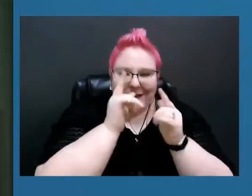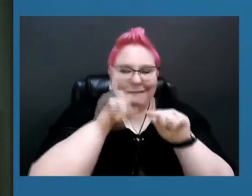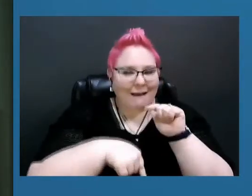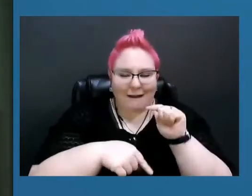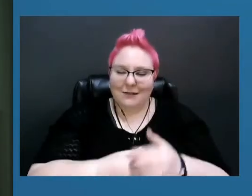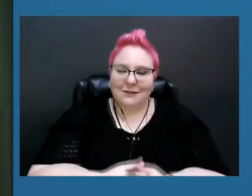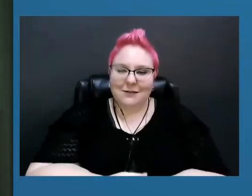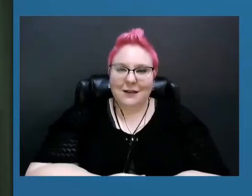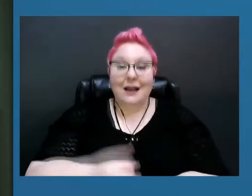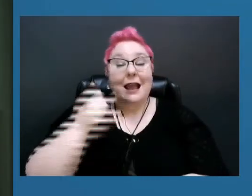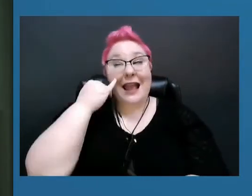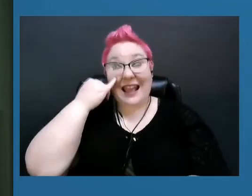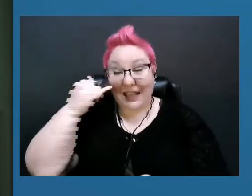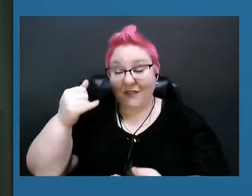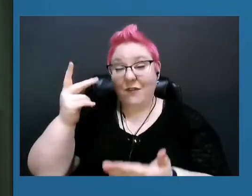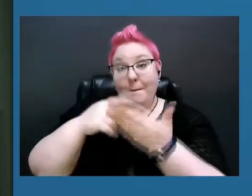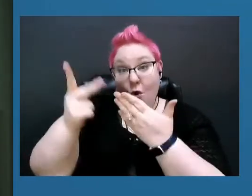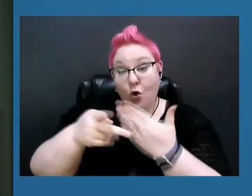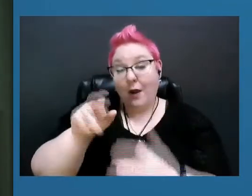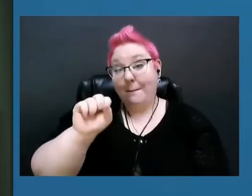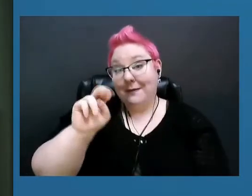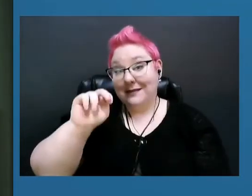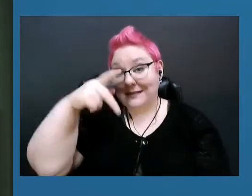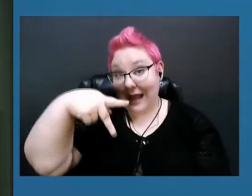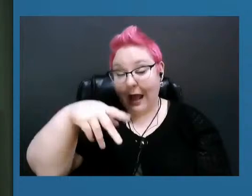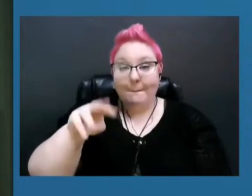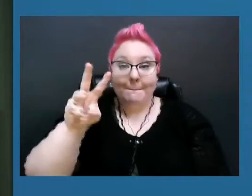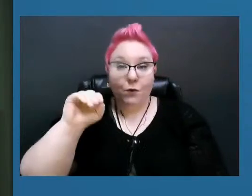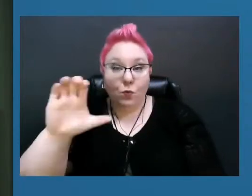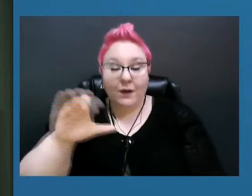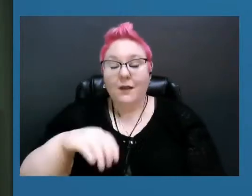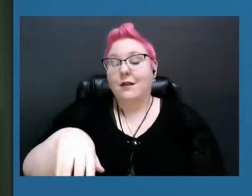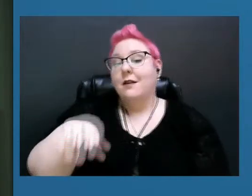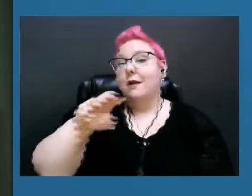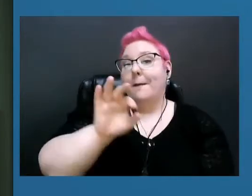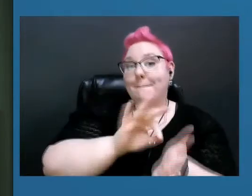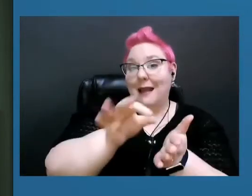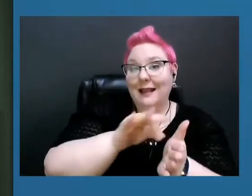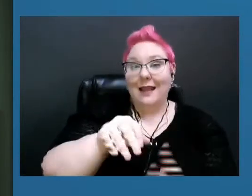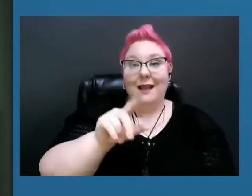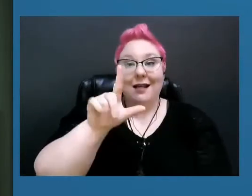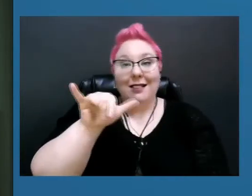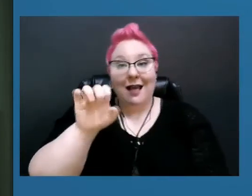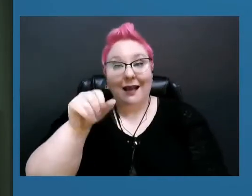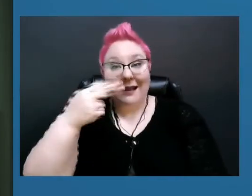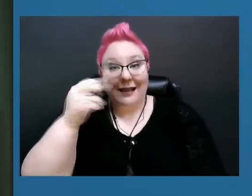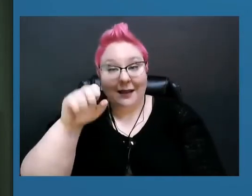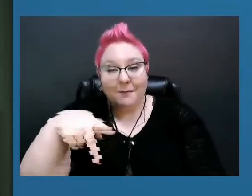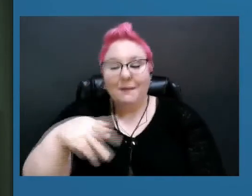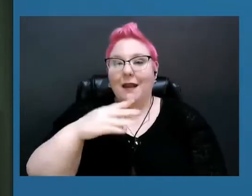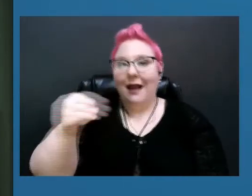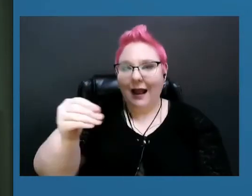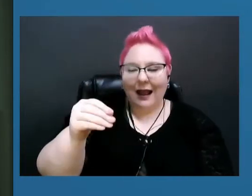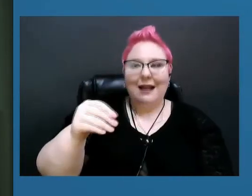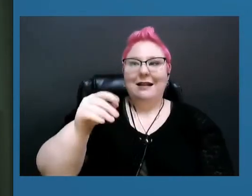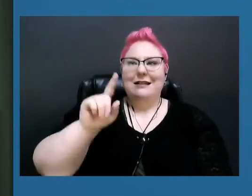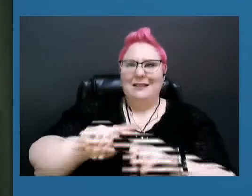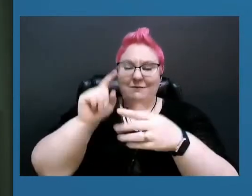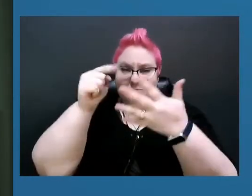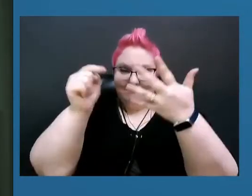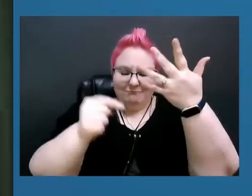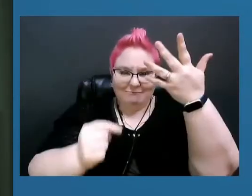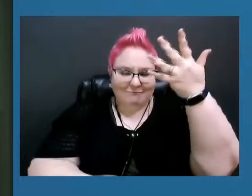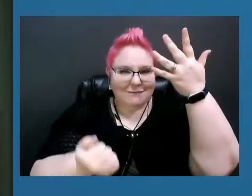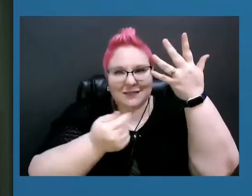if proposed cuts to programs like SNAP, WIC, Medicaid, LIHEAP, and the Community Services Block Grant, to just name a few, actually